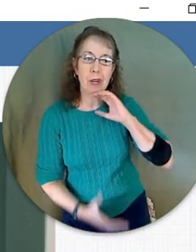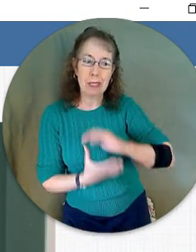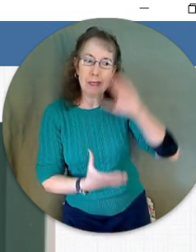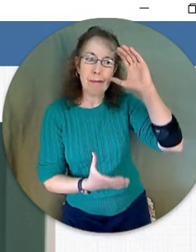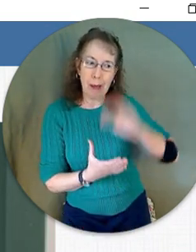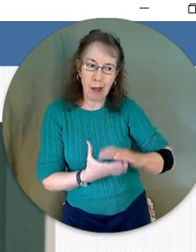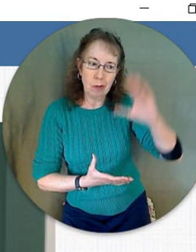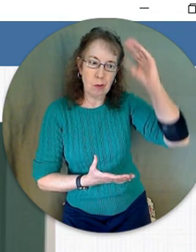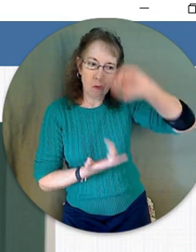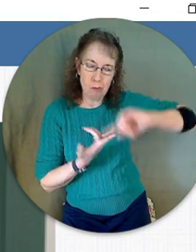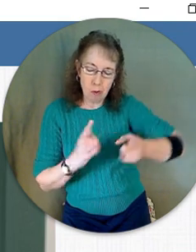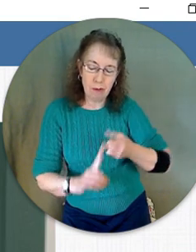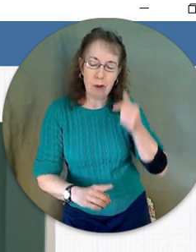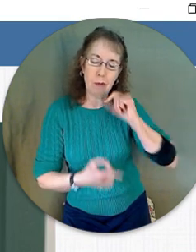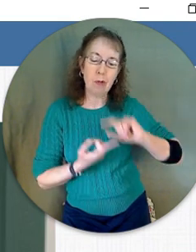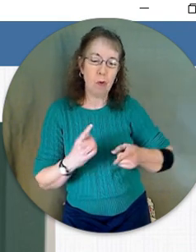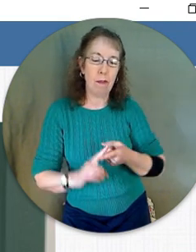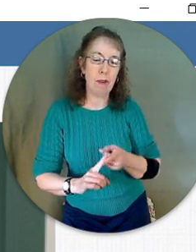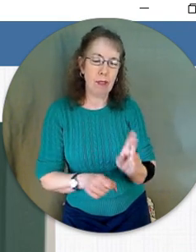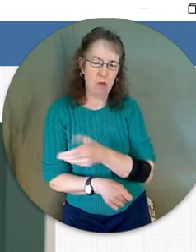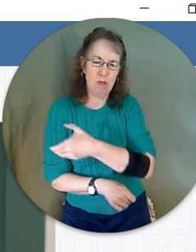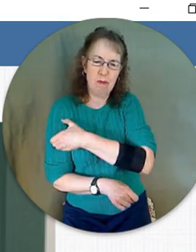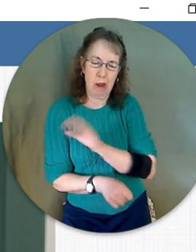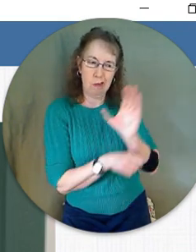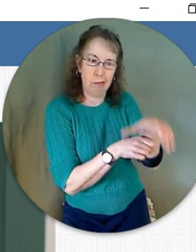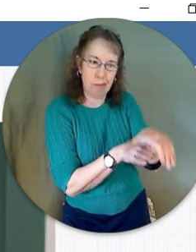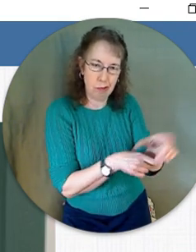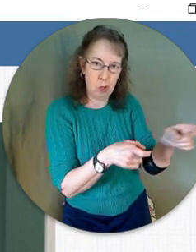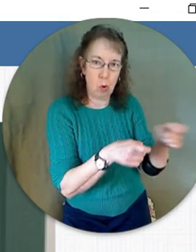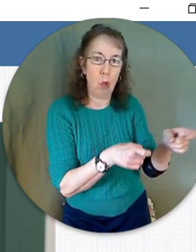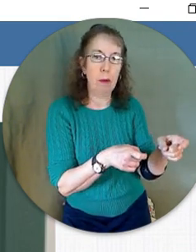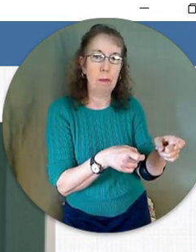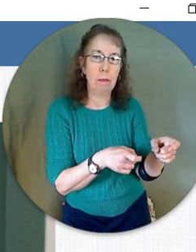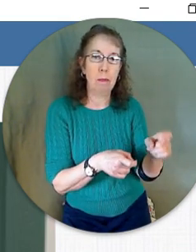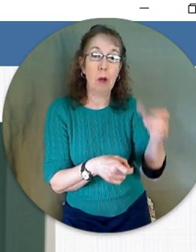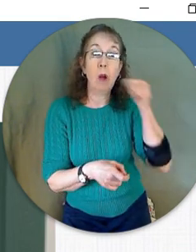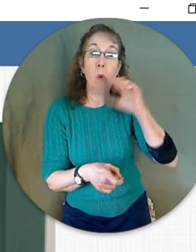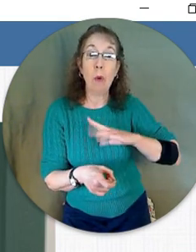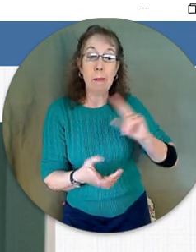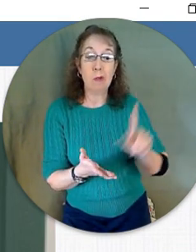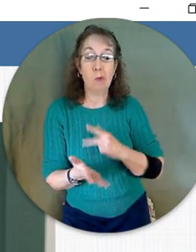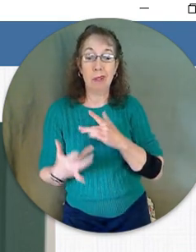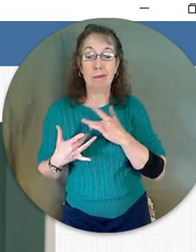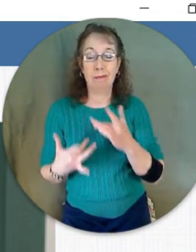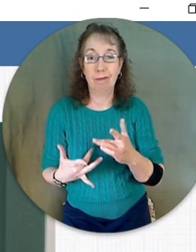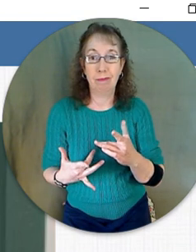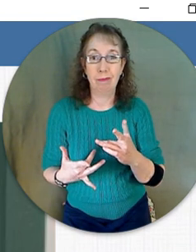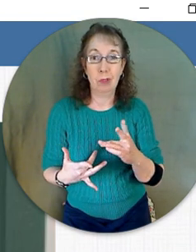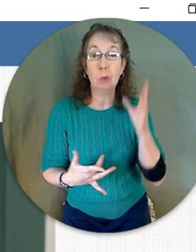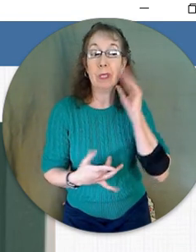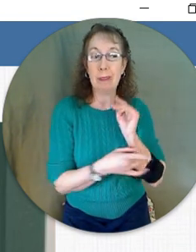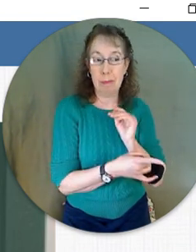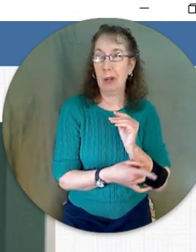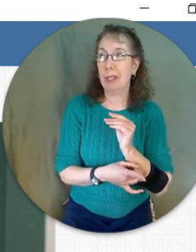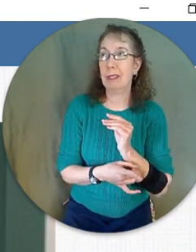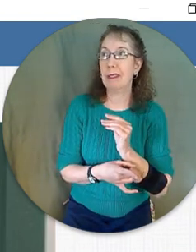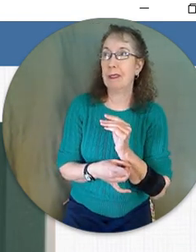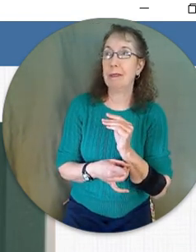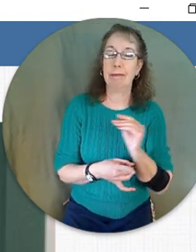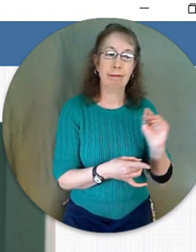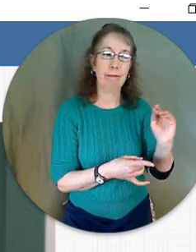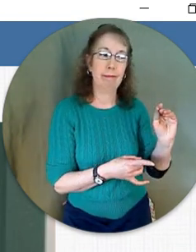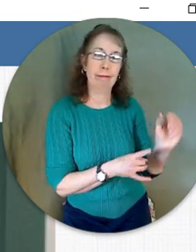a boyfriend or girlfriend. Women are twice as likely to be abused as they are to be the abuser, but they are